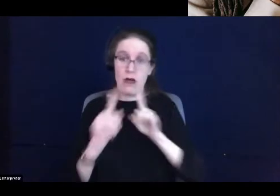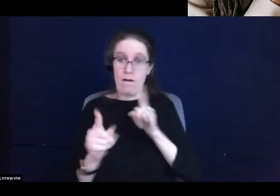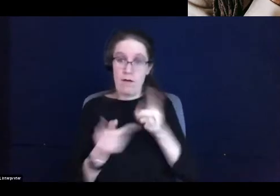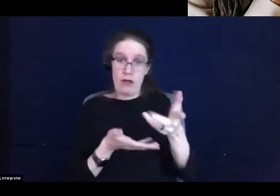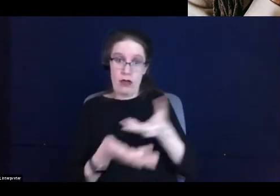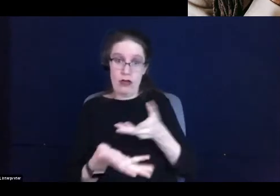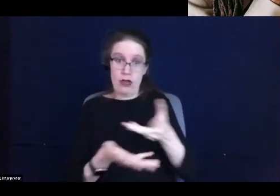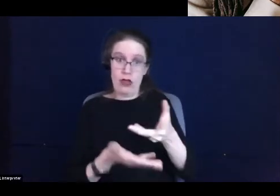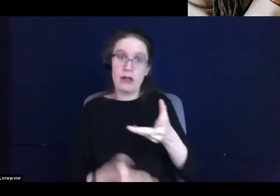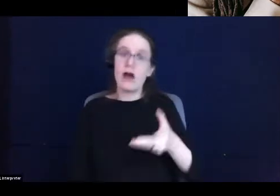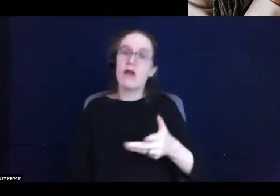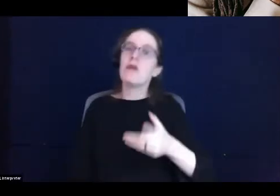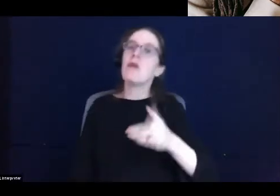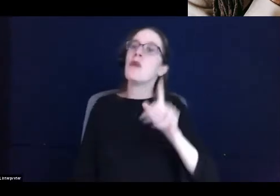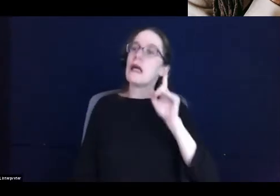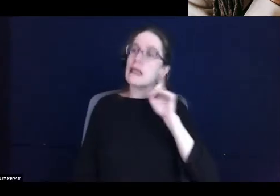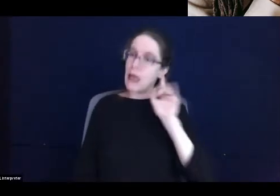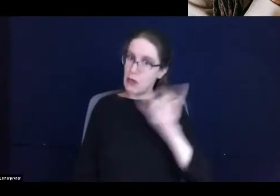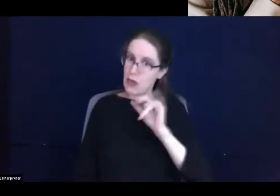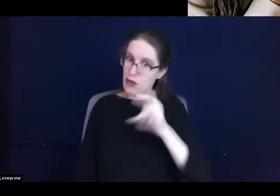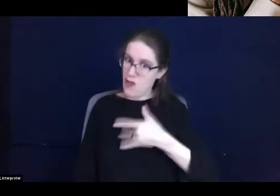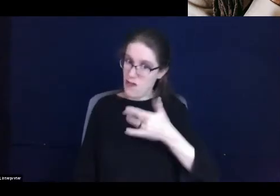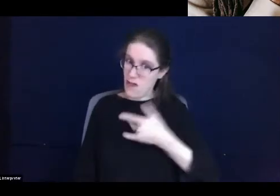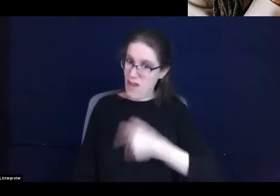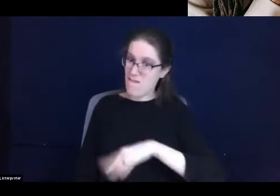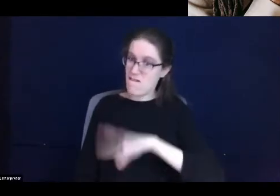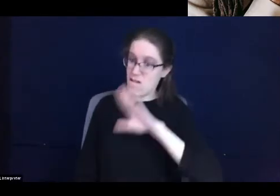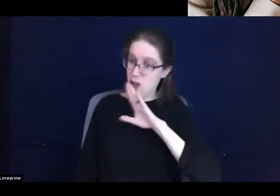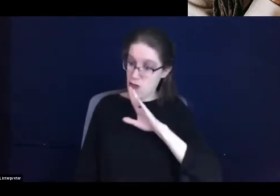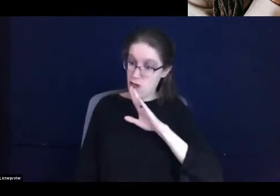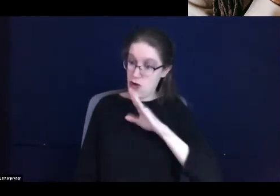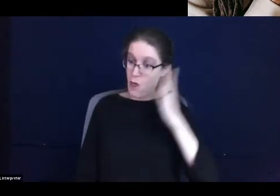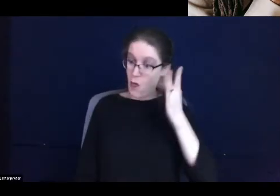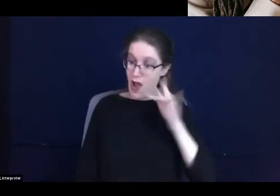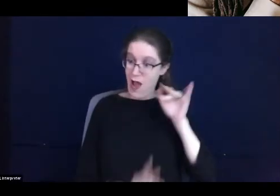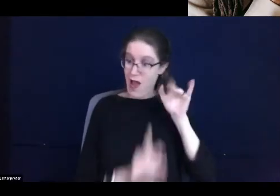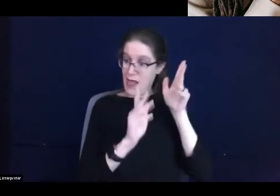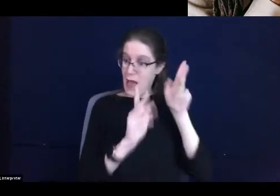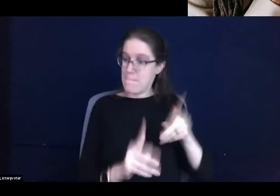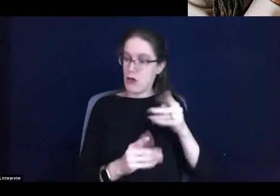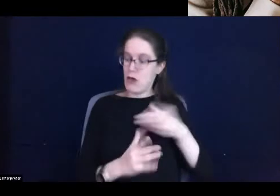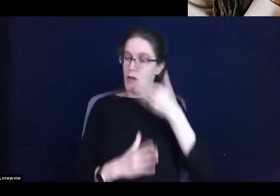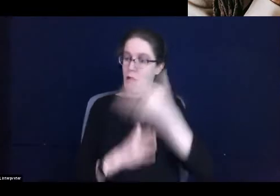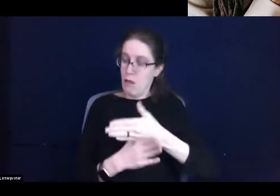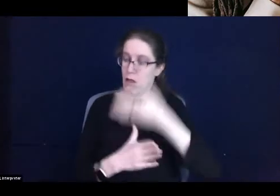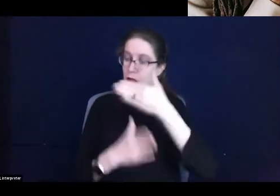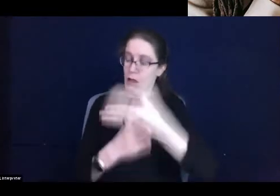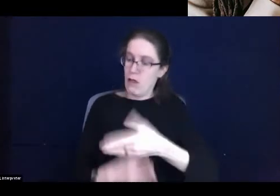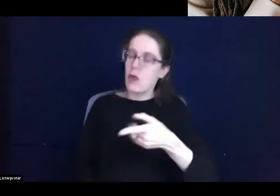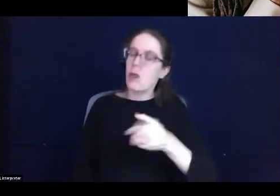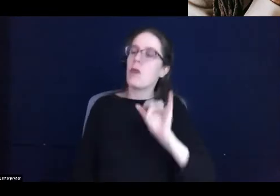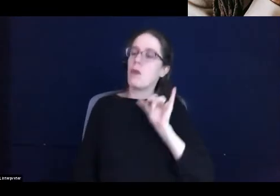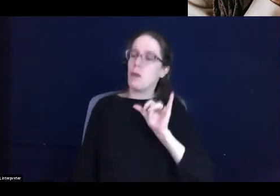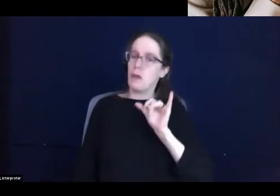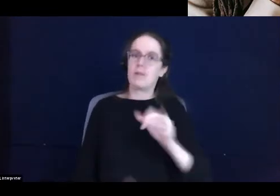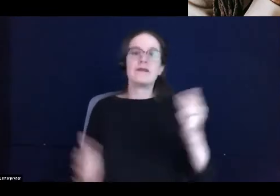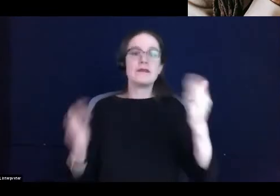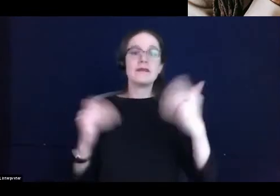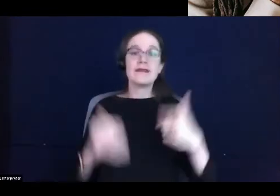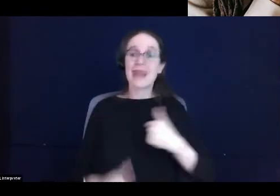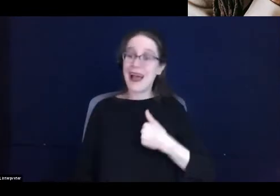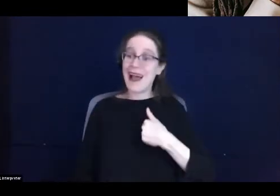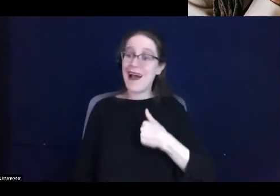felt frustrated because that person didn't listen to you or let you finish what you had to say. I heard that you